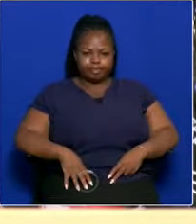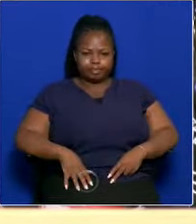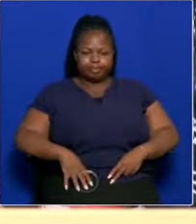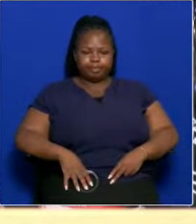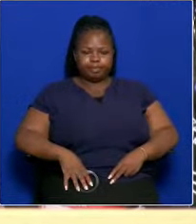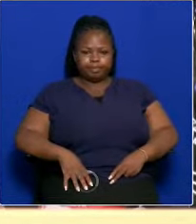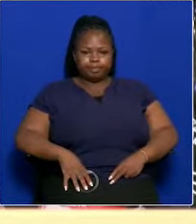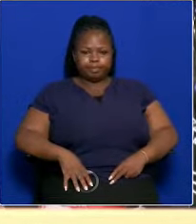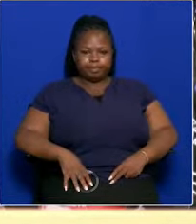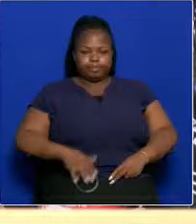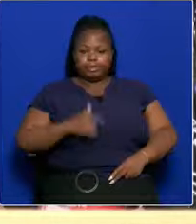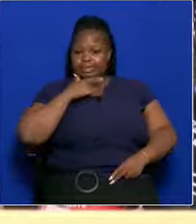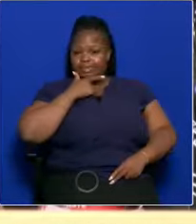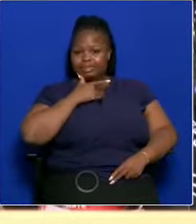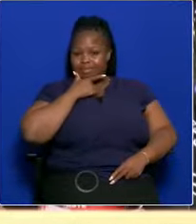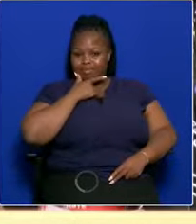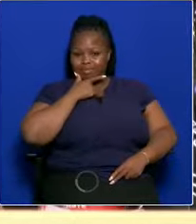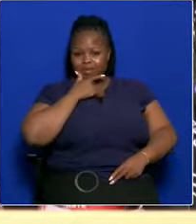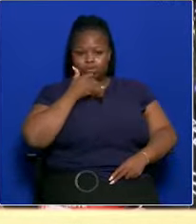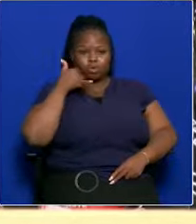December.